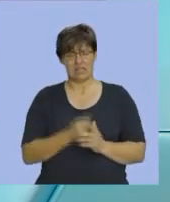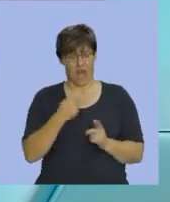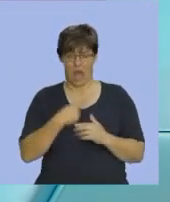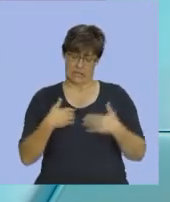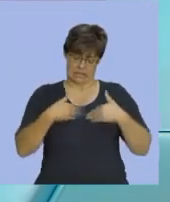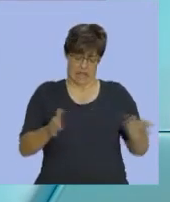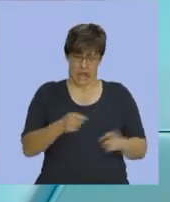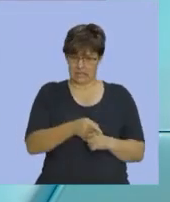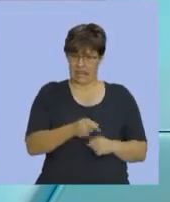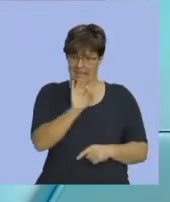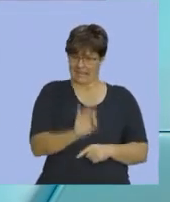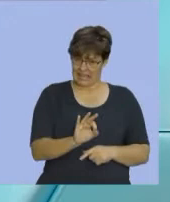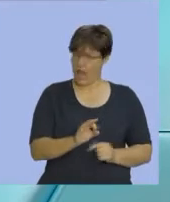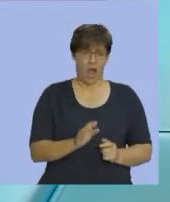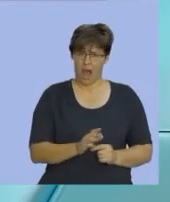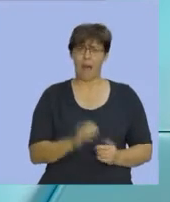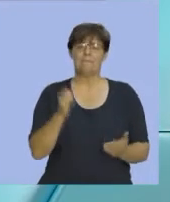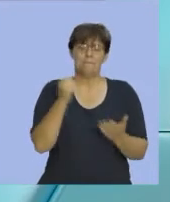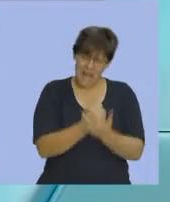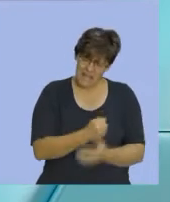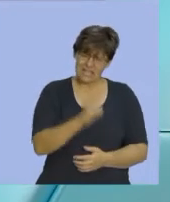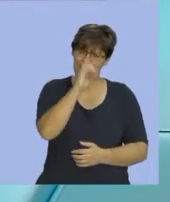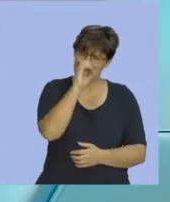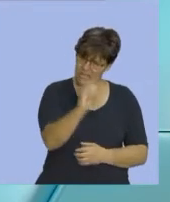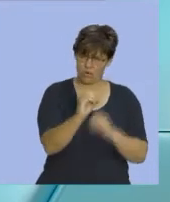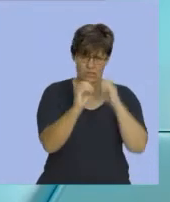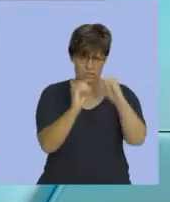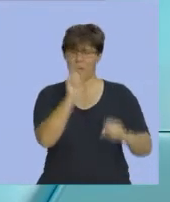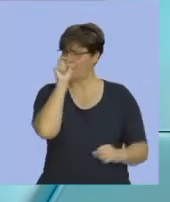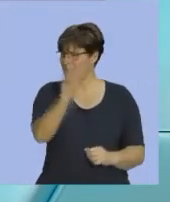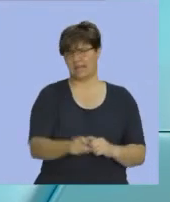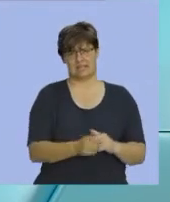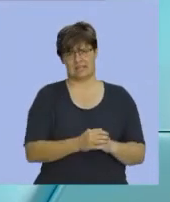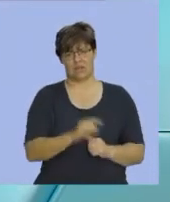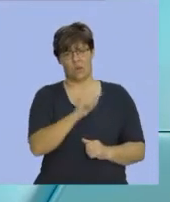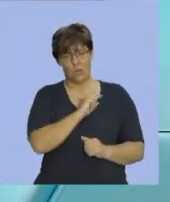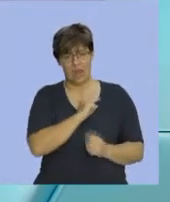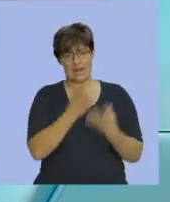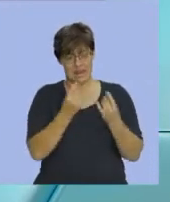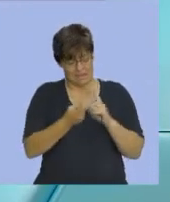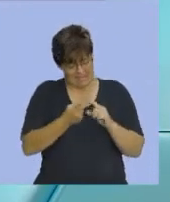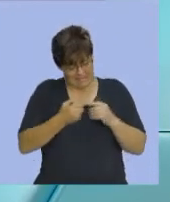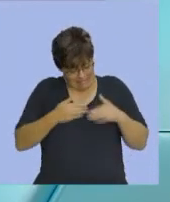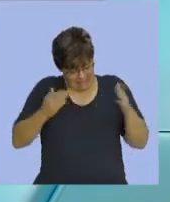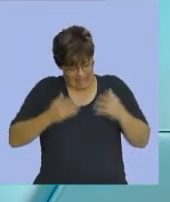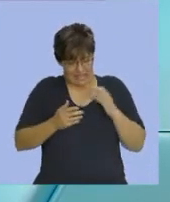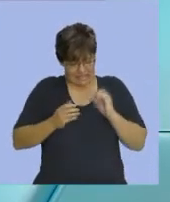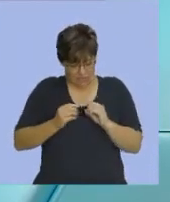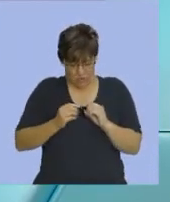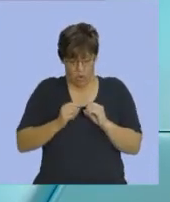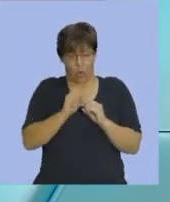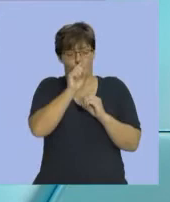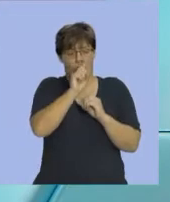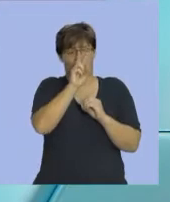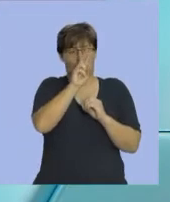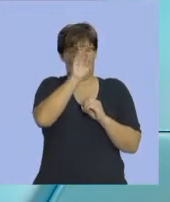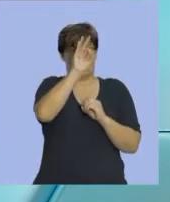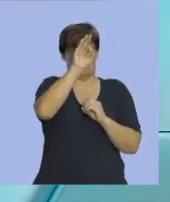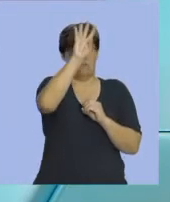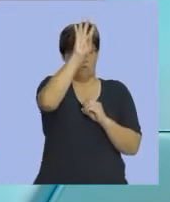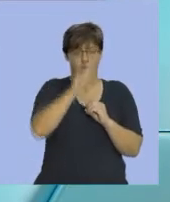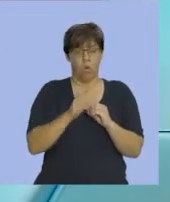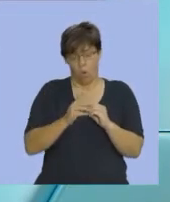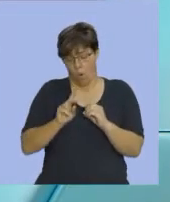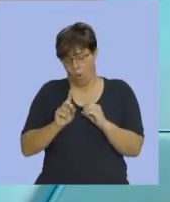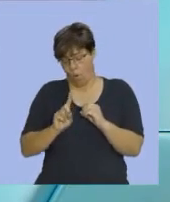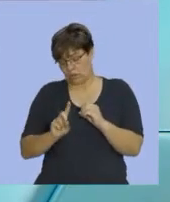is the origin, it must always be 0 and 0, because that's where the numbers start from 0, either going to the